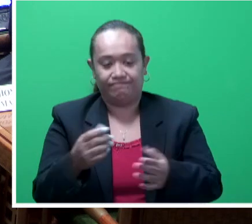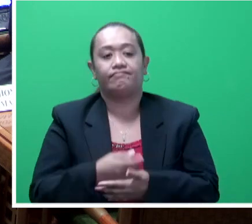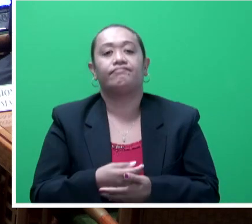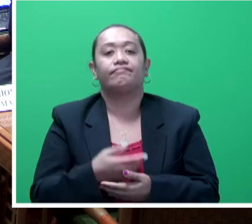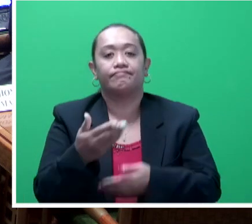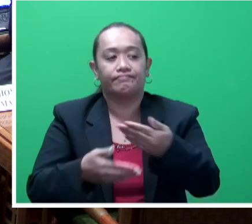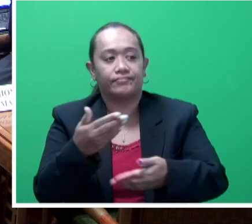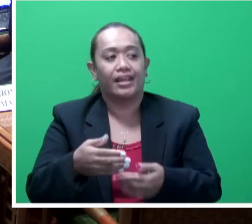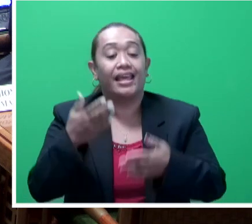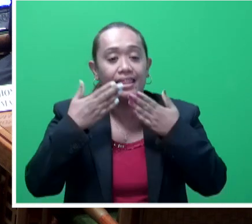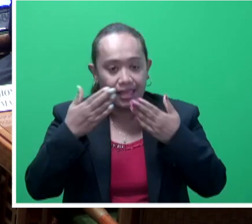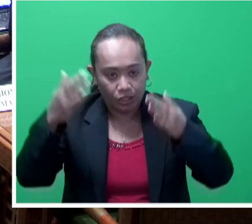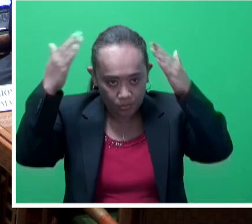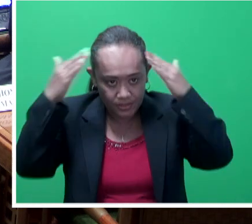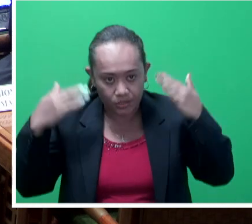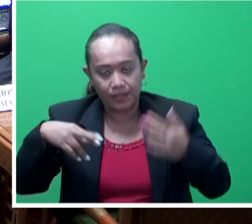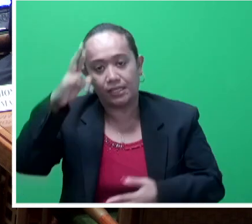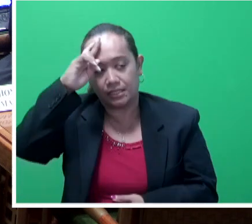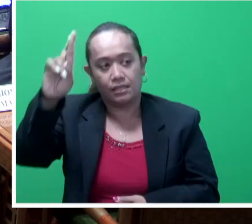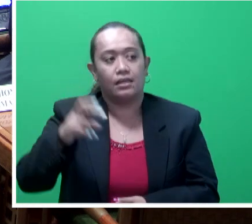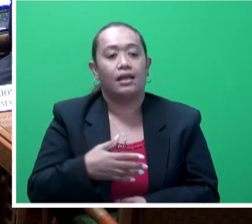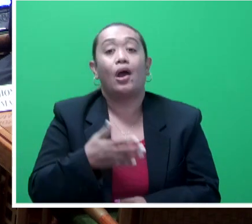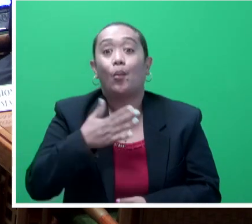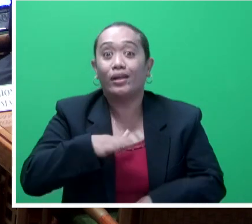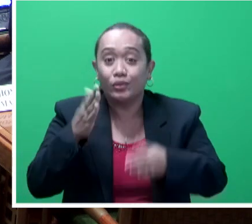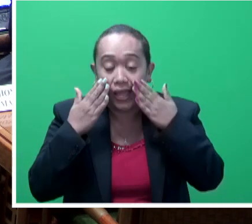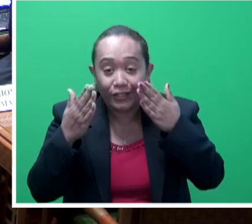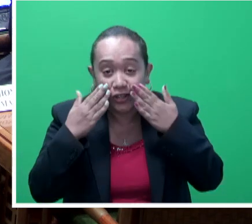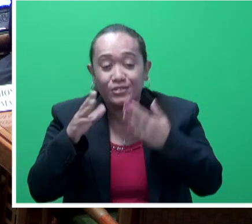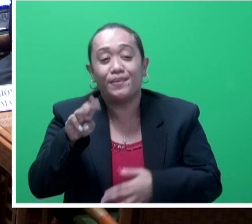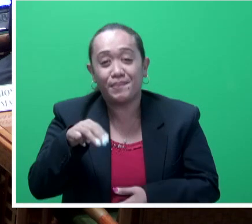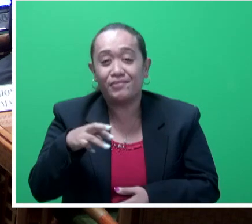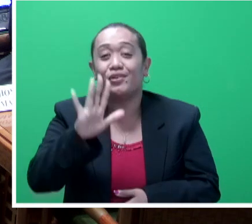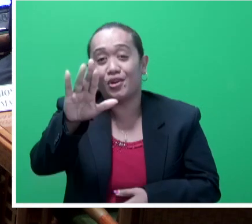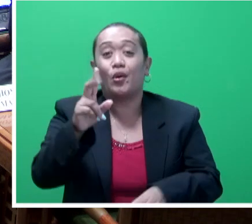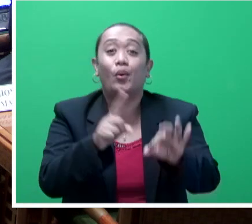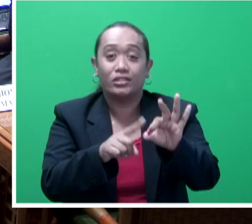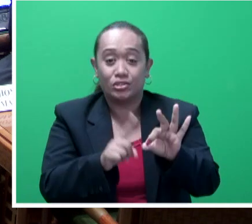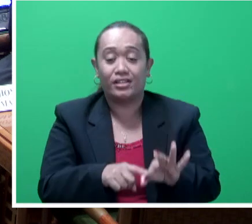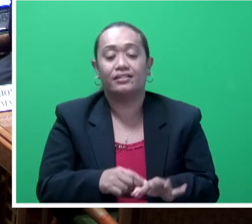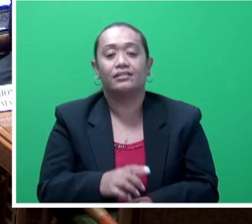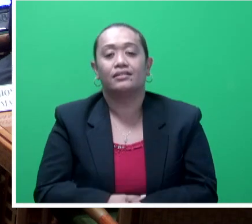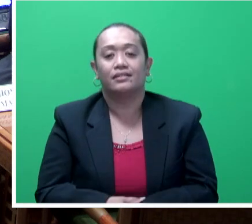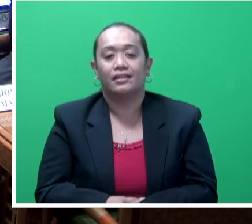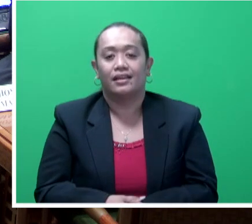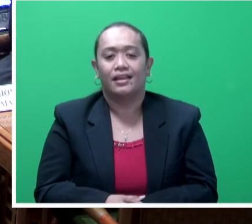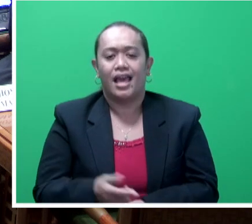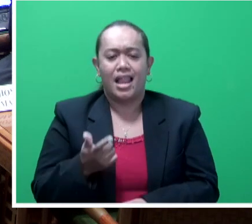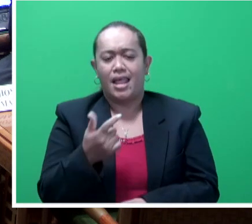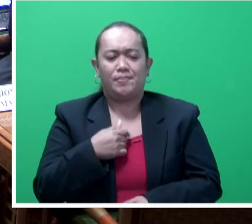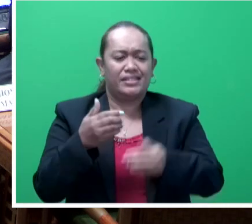Thank you, Mr. Speaker, sir. I'd like to acknowledge the Honourable Member for this question. Let me start by